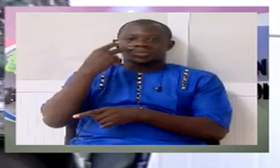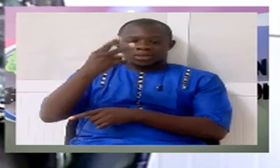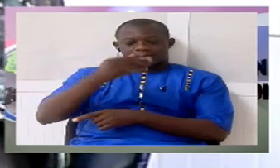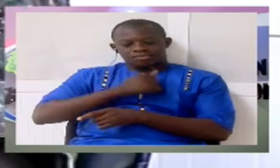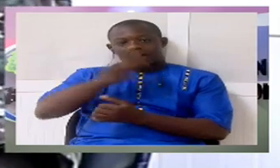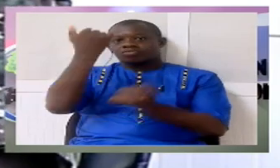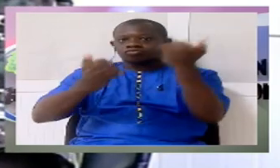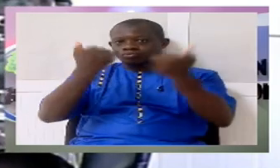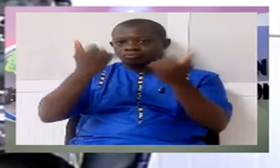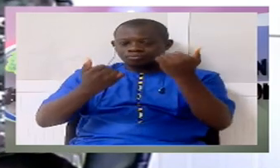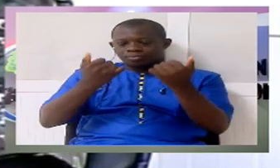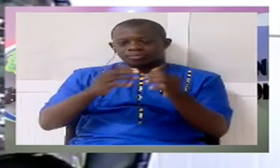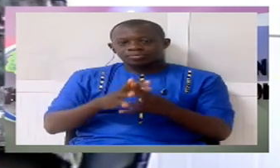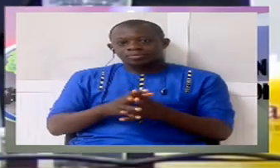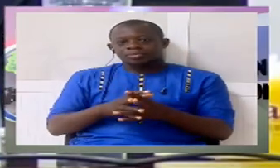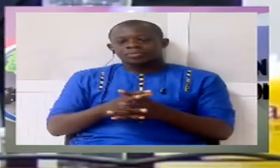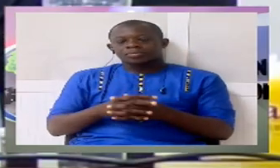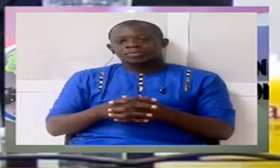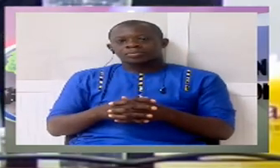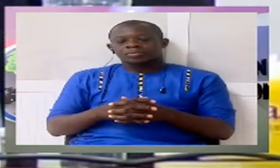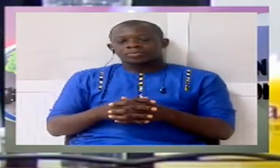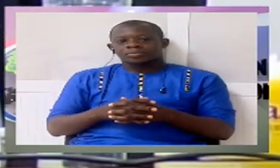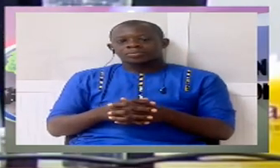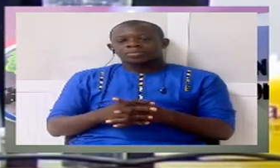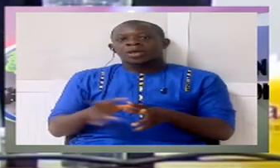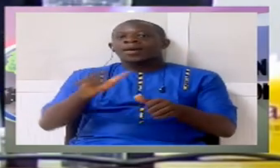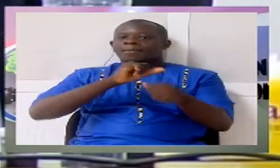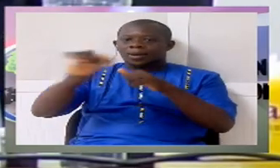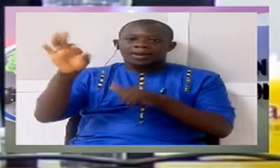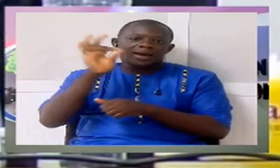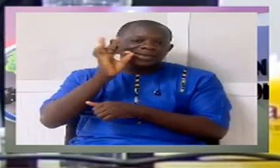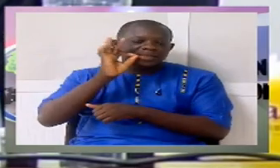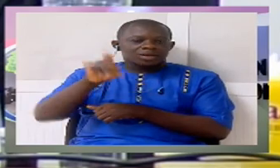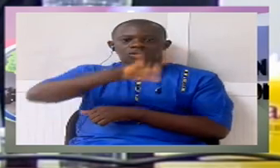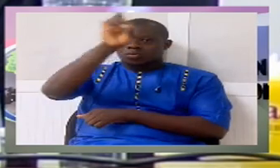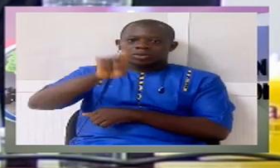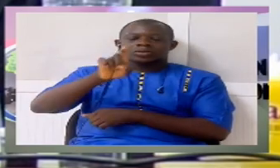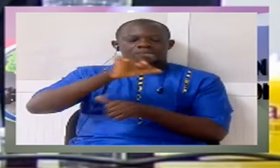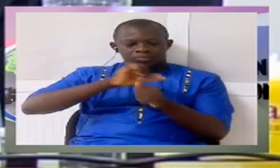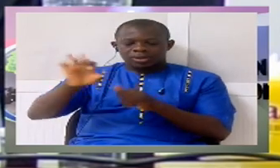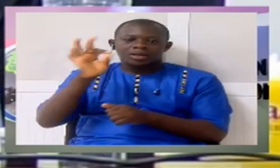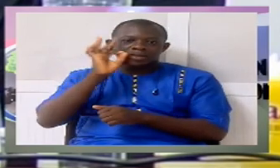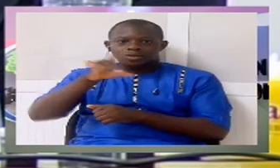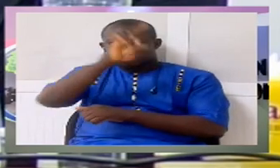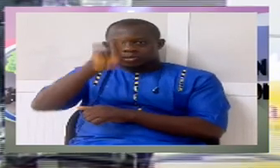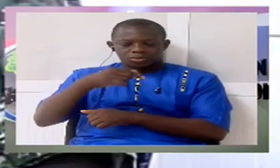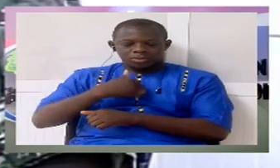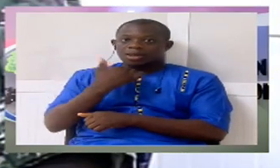you see that my vehicle, let's just answer the questions that I'm